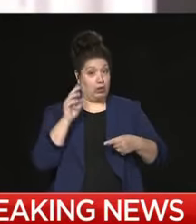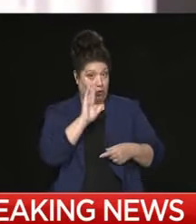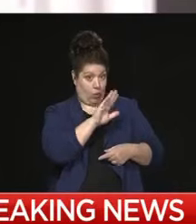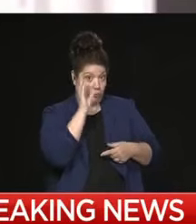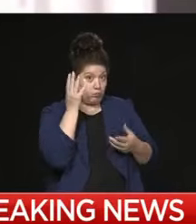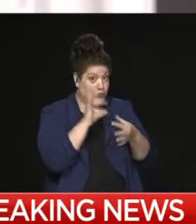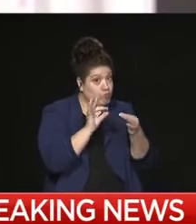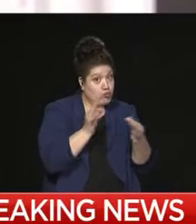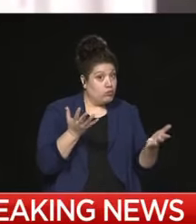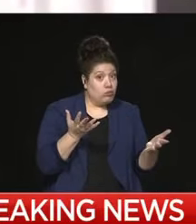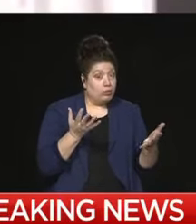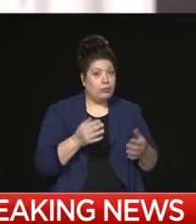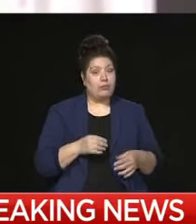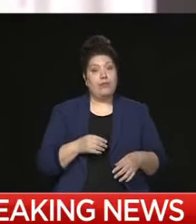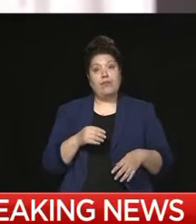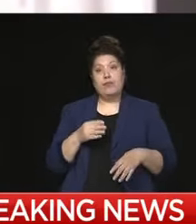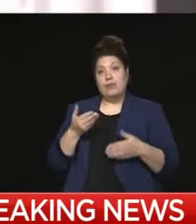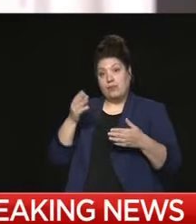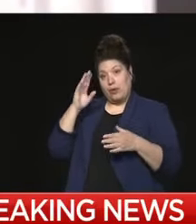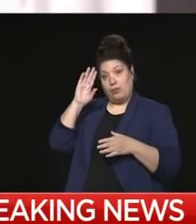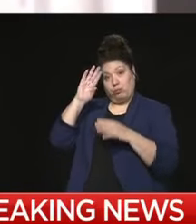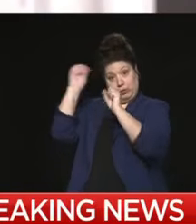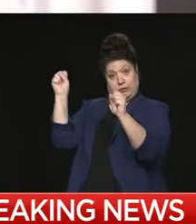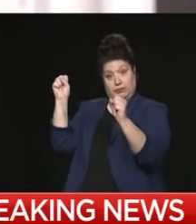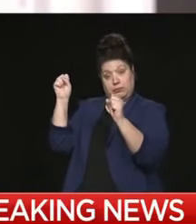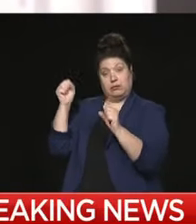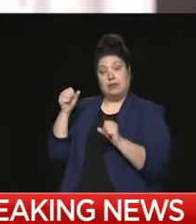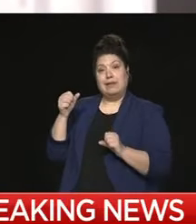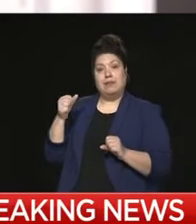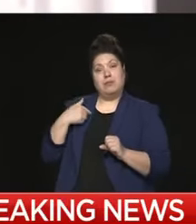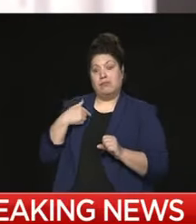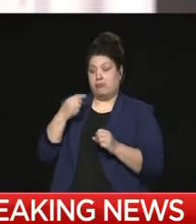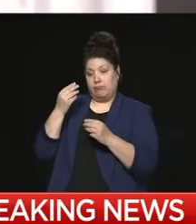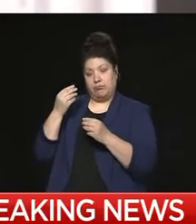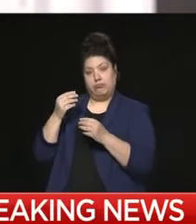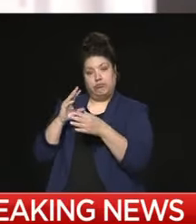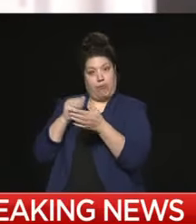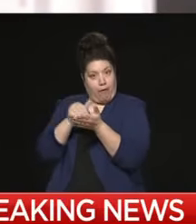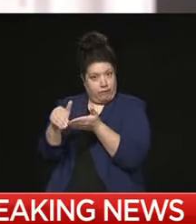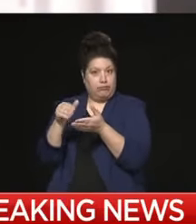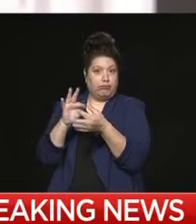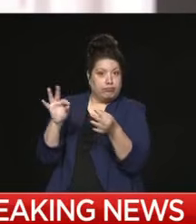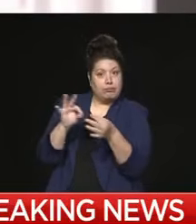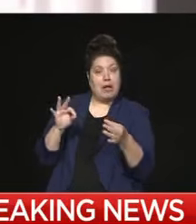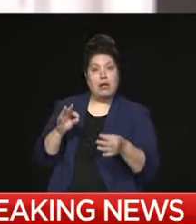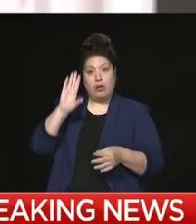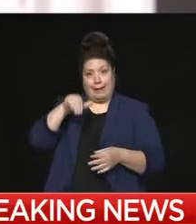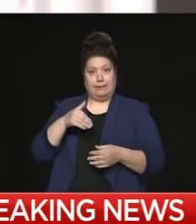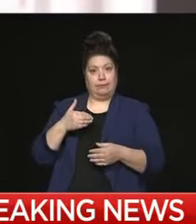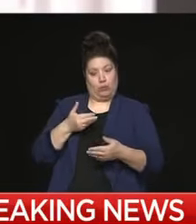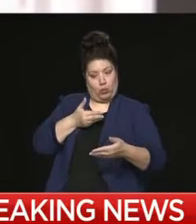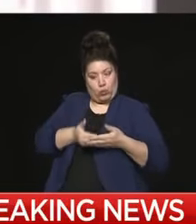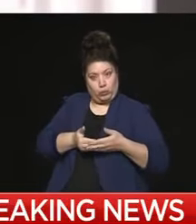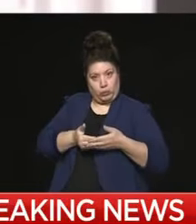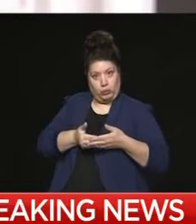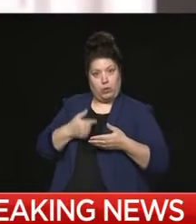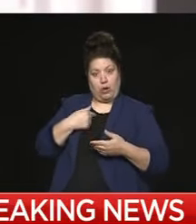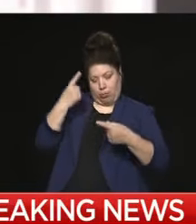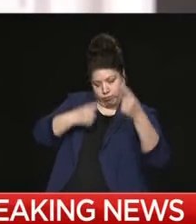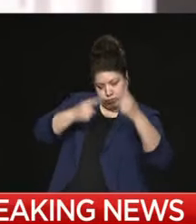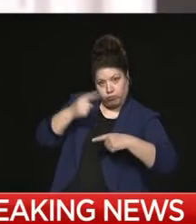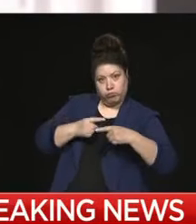think there was a recognition by the President, as I've highlighted many times, that the closeness, the collaboration, the friendship between